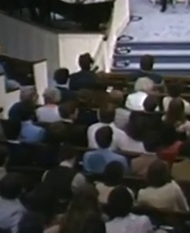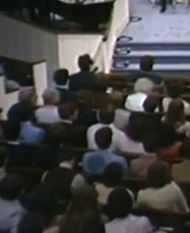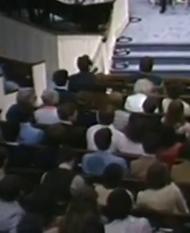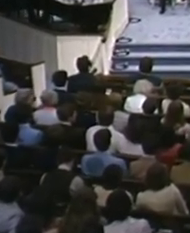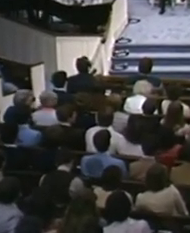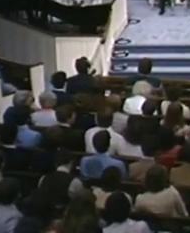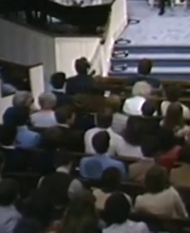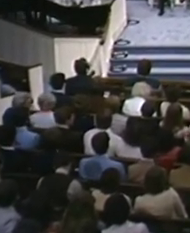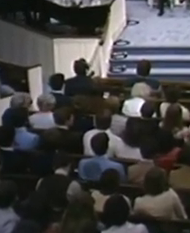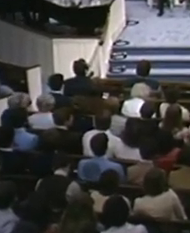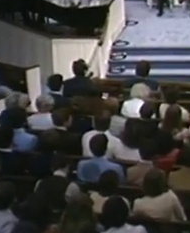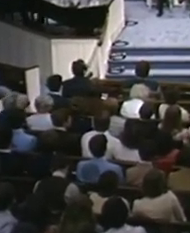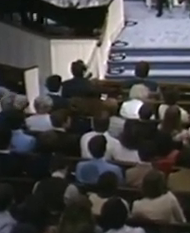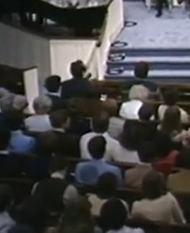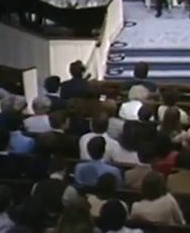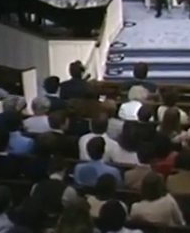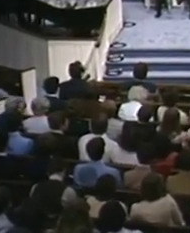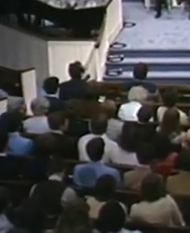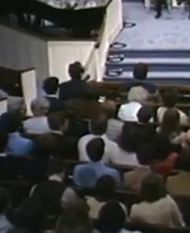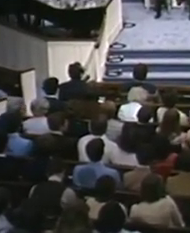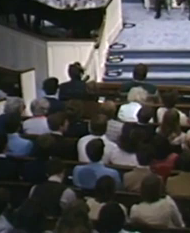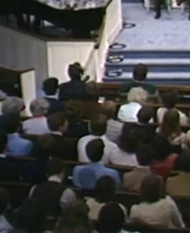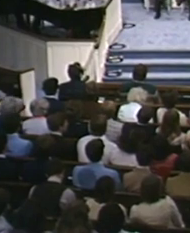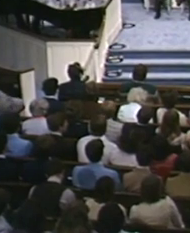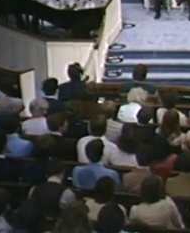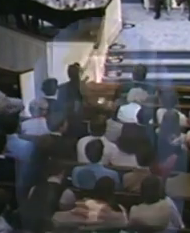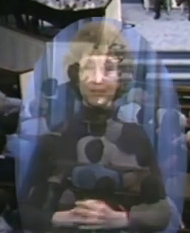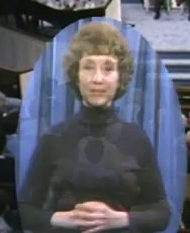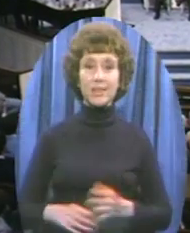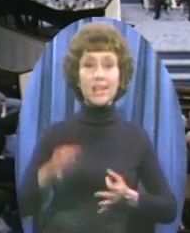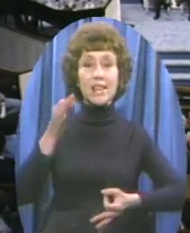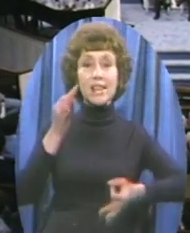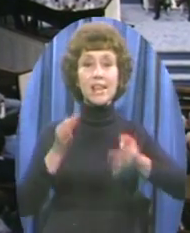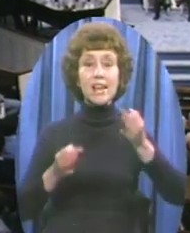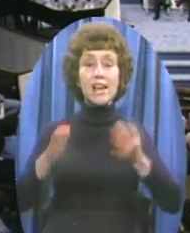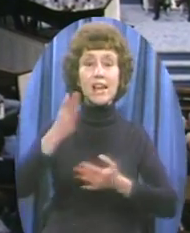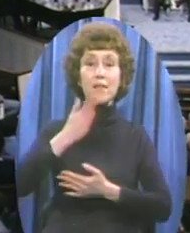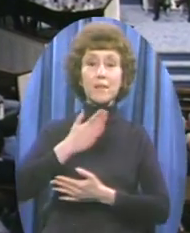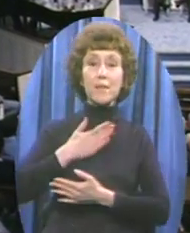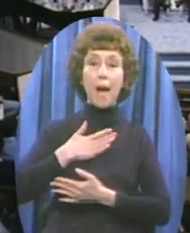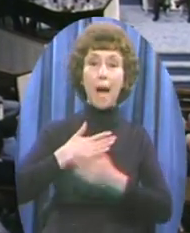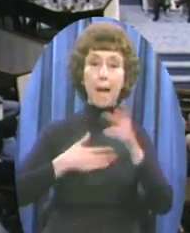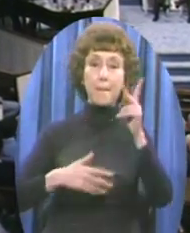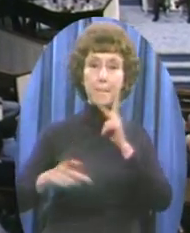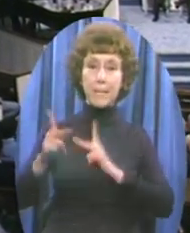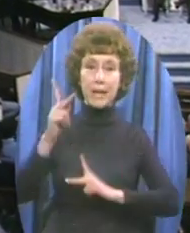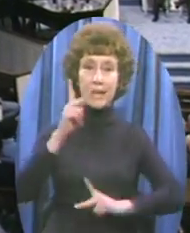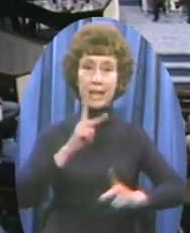if my people